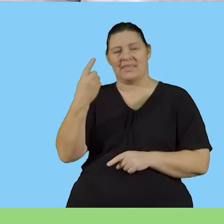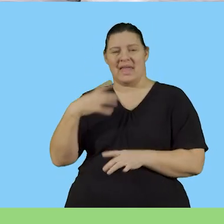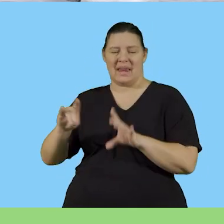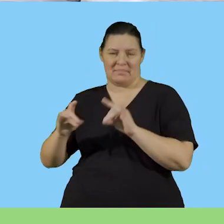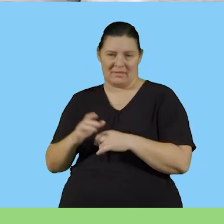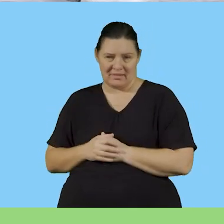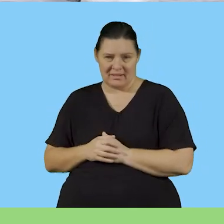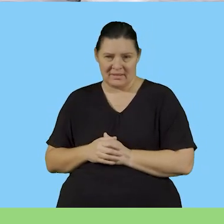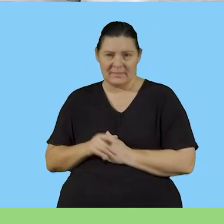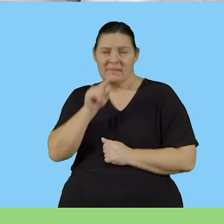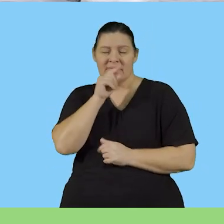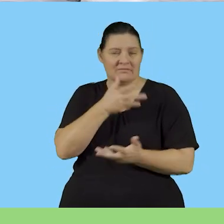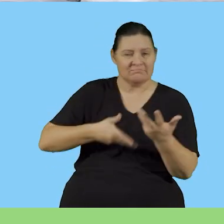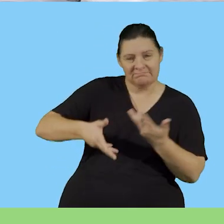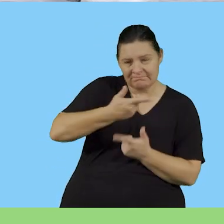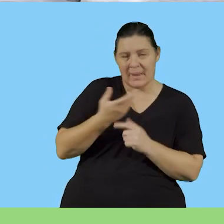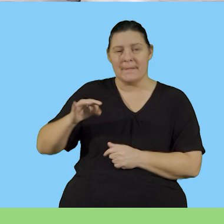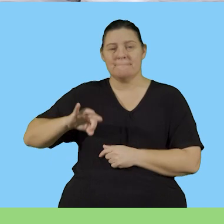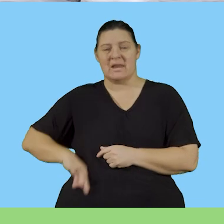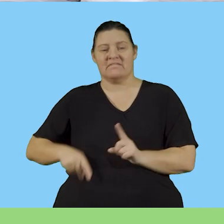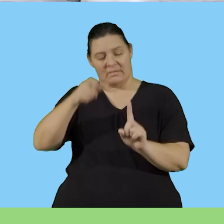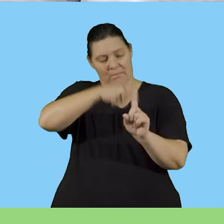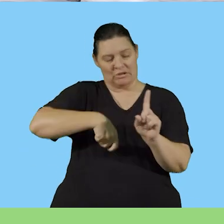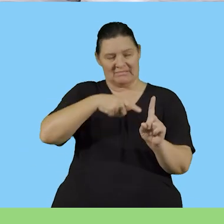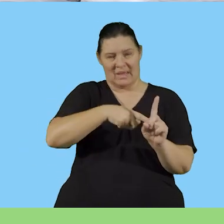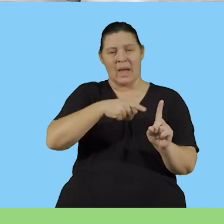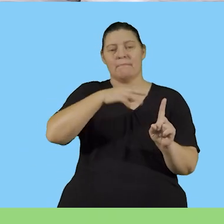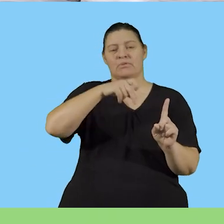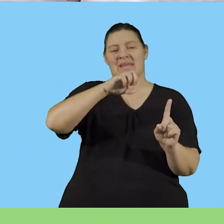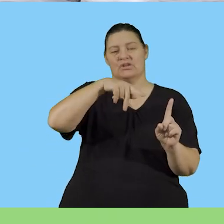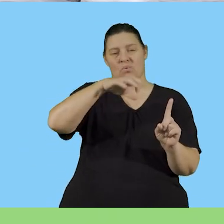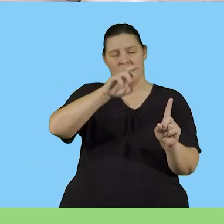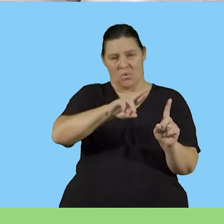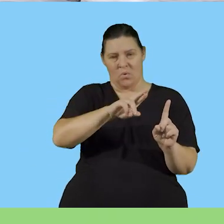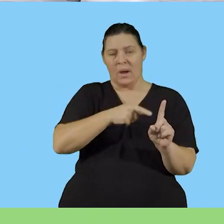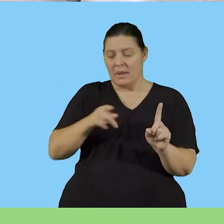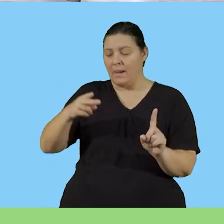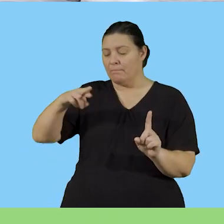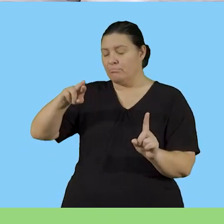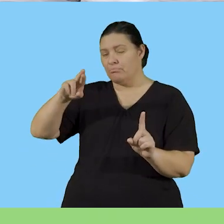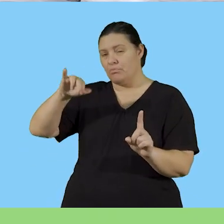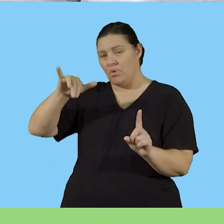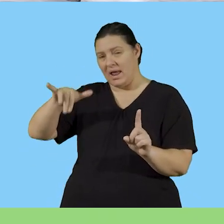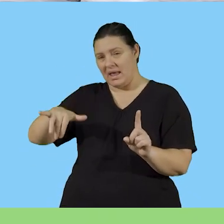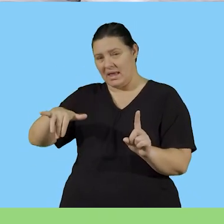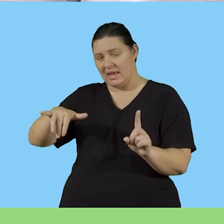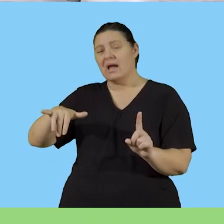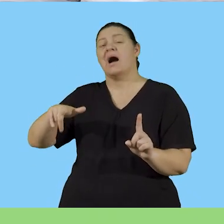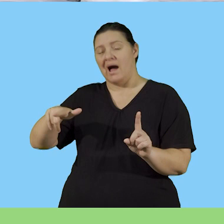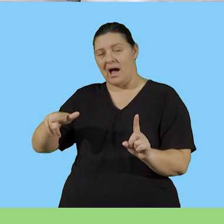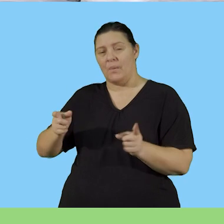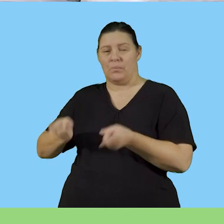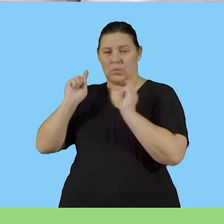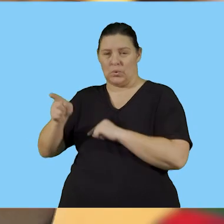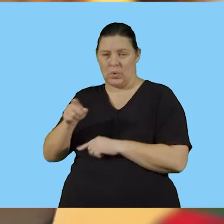or an animal. This interaction is beneficial to the predator and harmful to the prey,